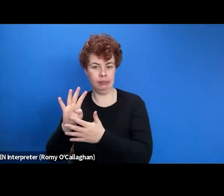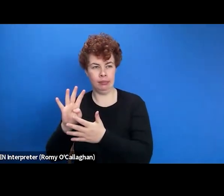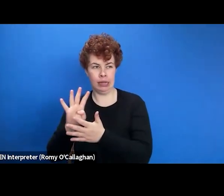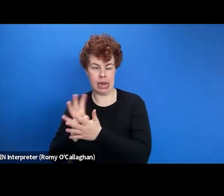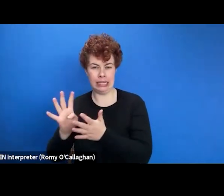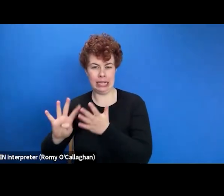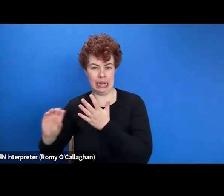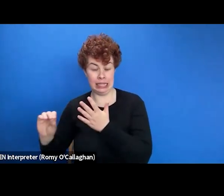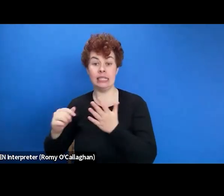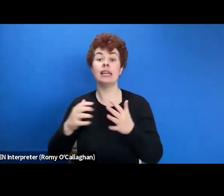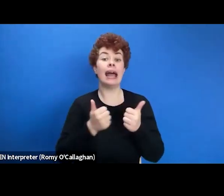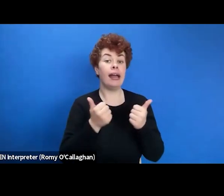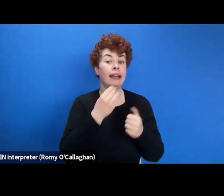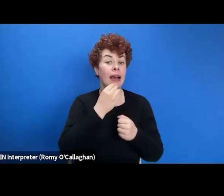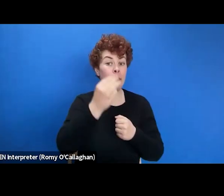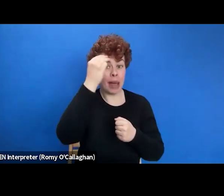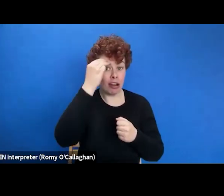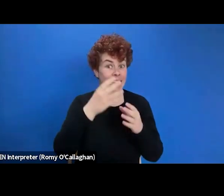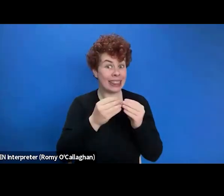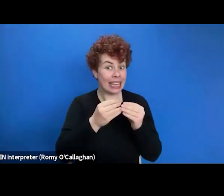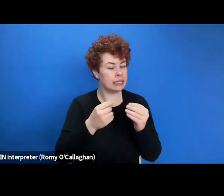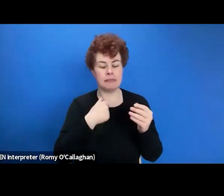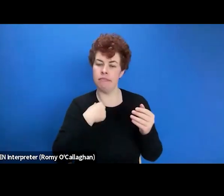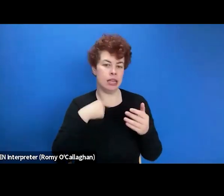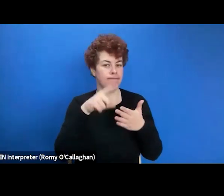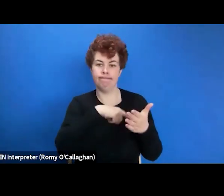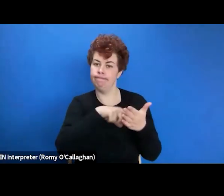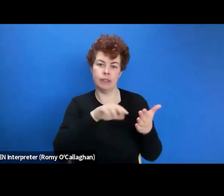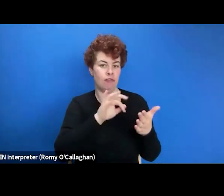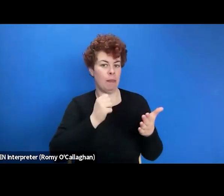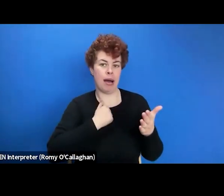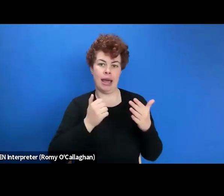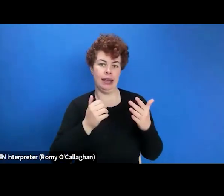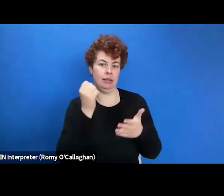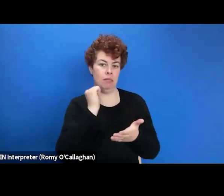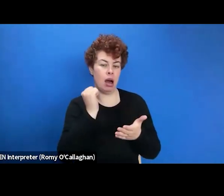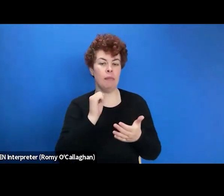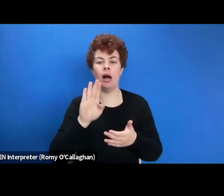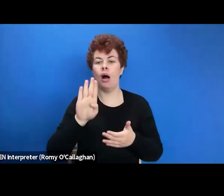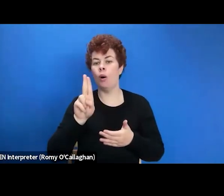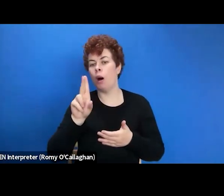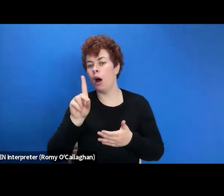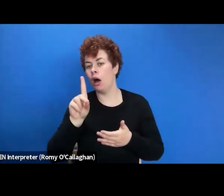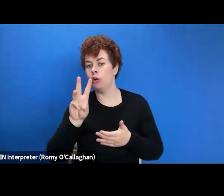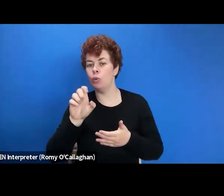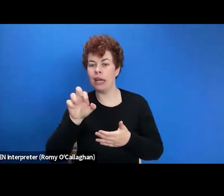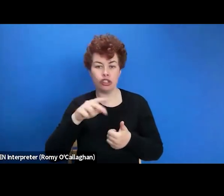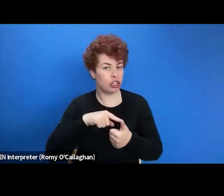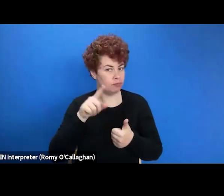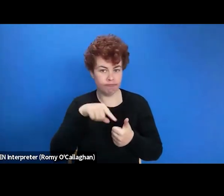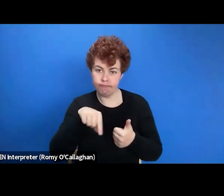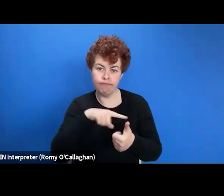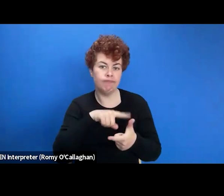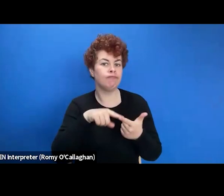produce from my shelves, Coca-Cola and Budweiser and things like that.